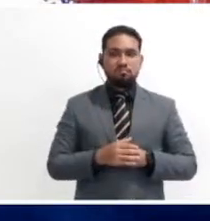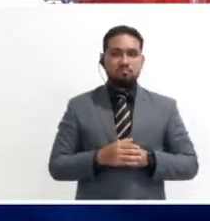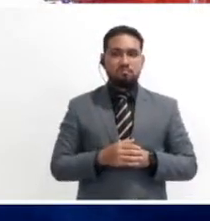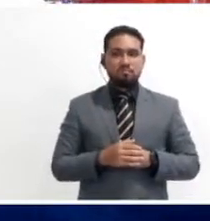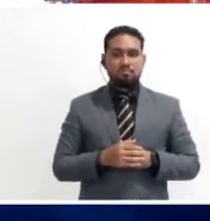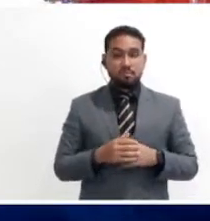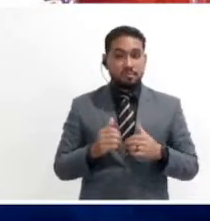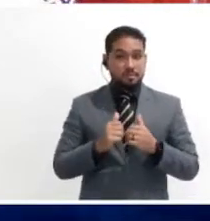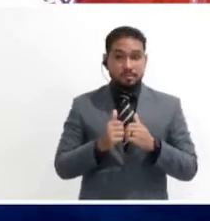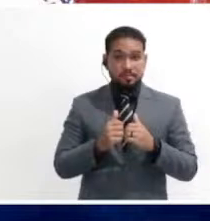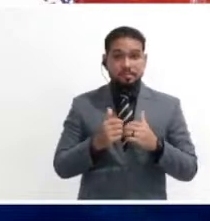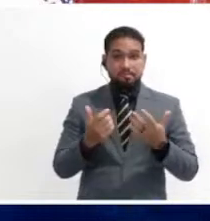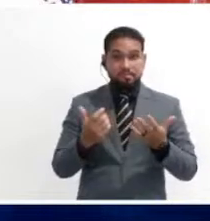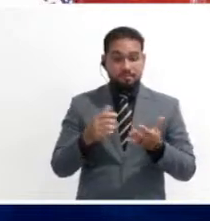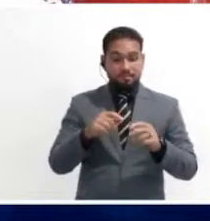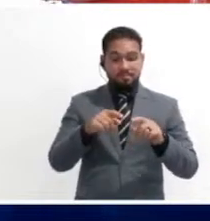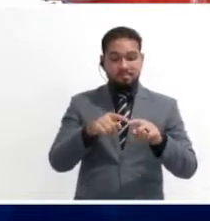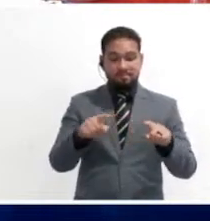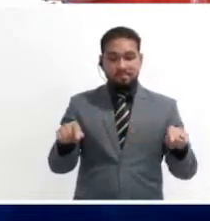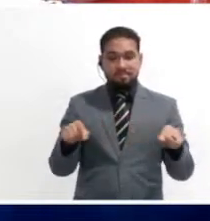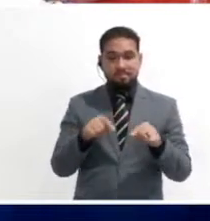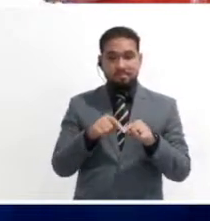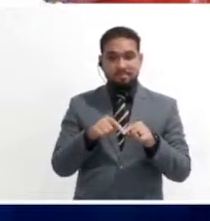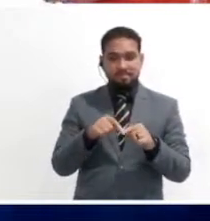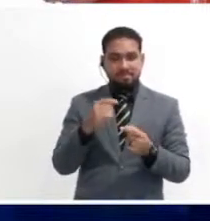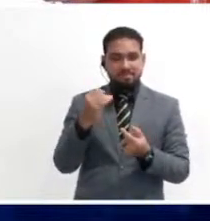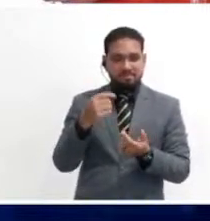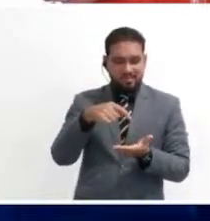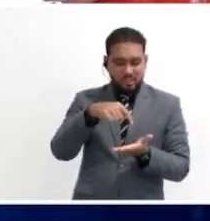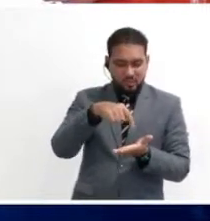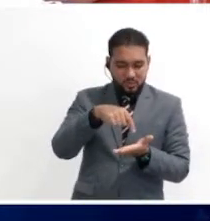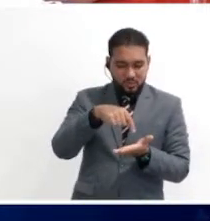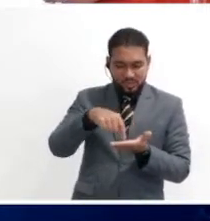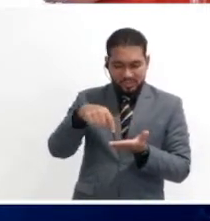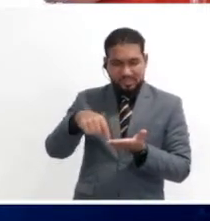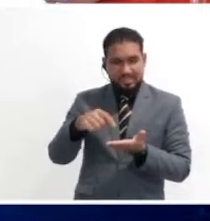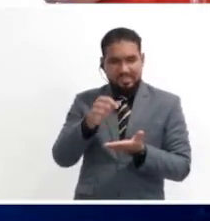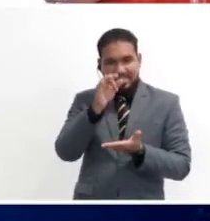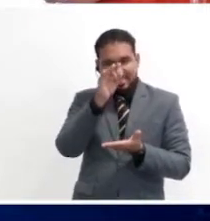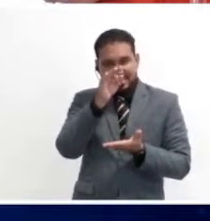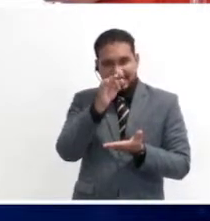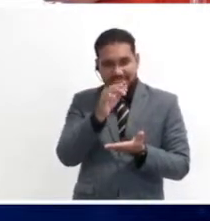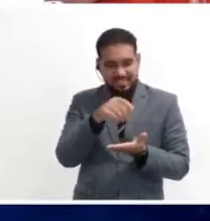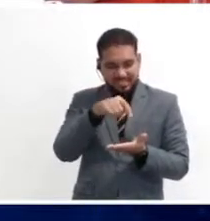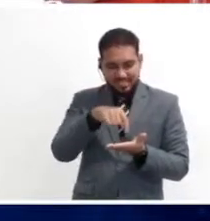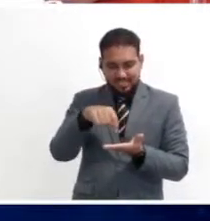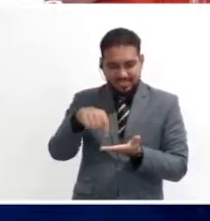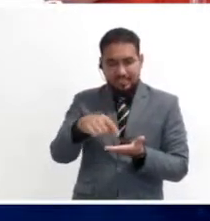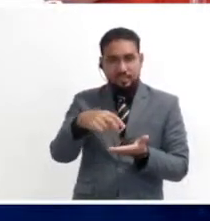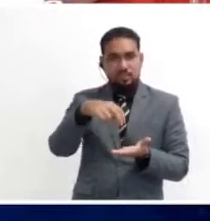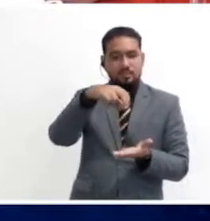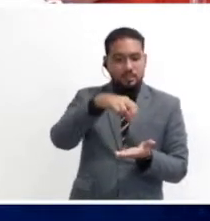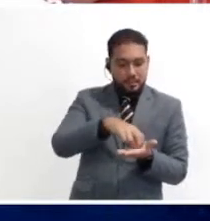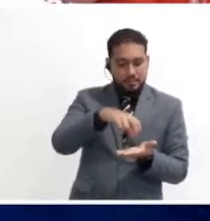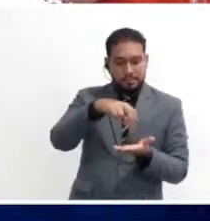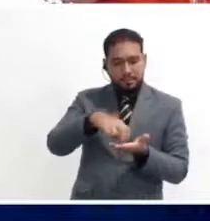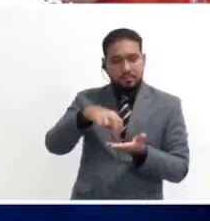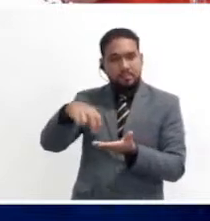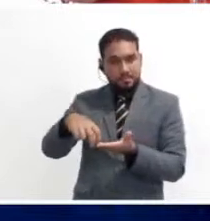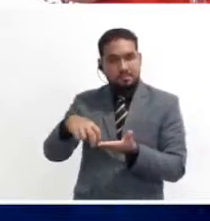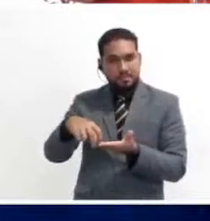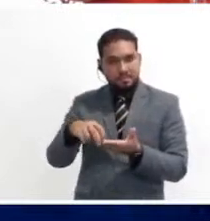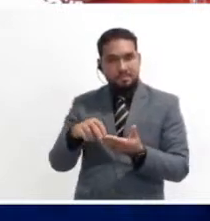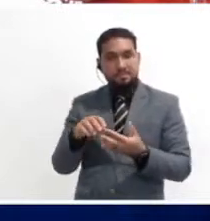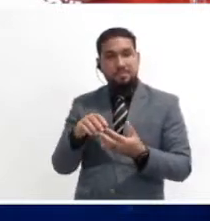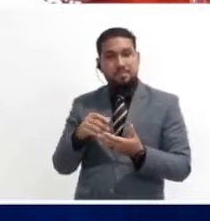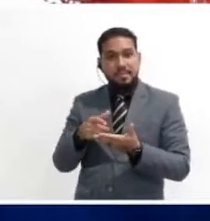mold. A mold is just the outer shell that makes the encapsulant conform to the shape that we want.